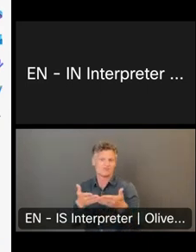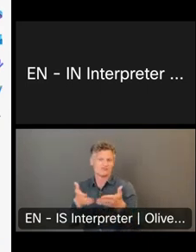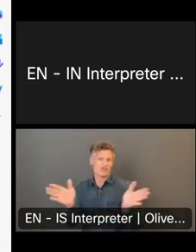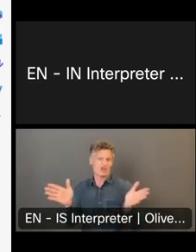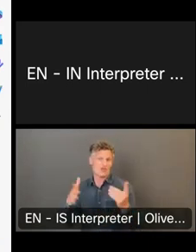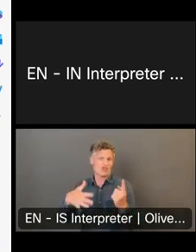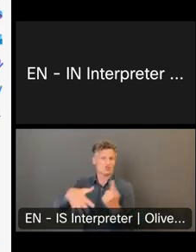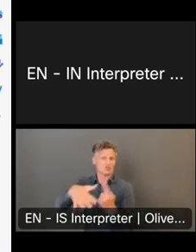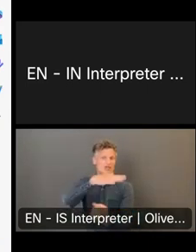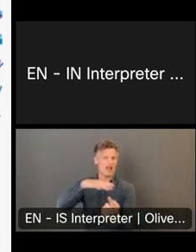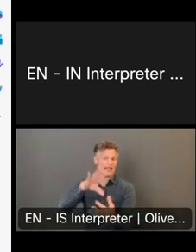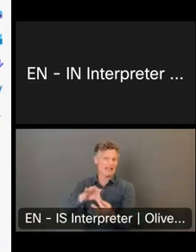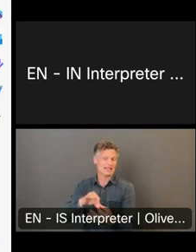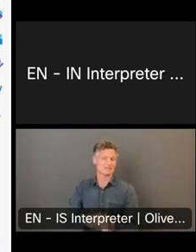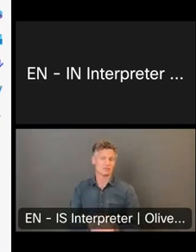into account